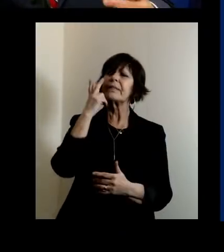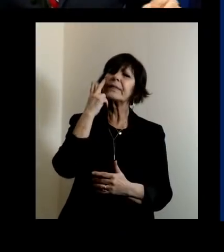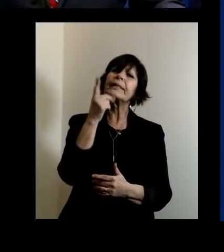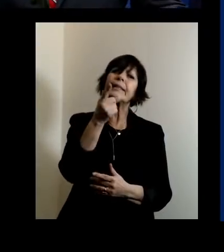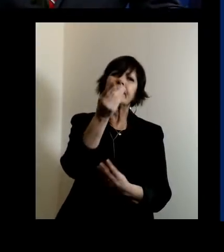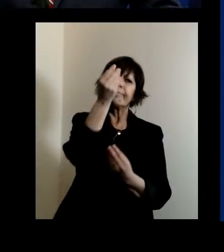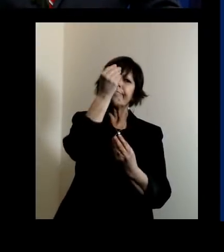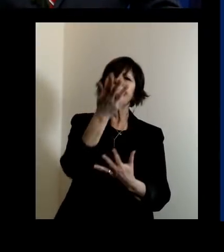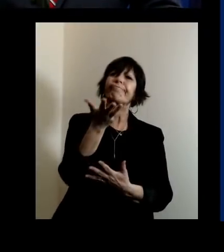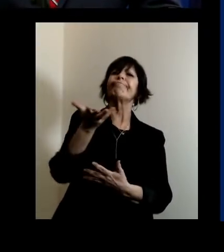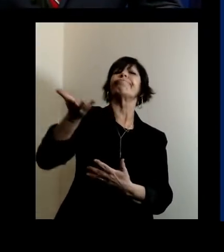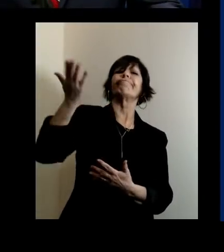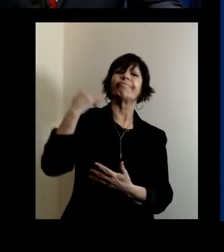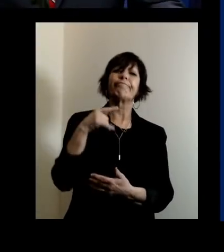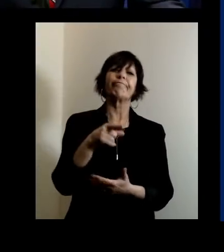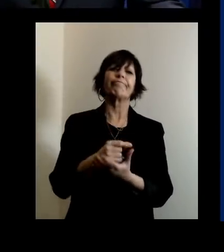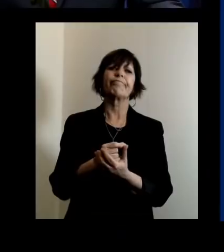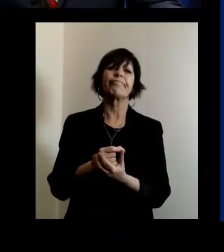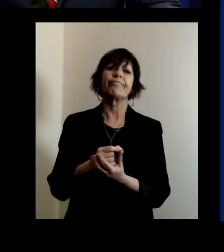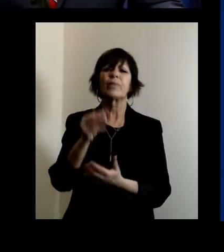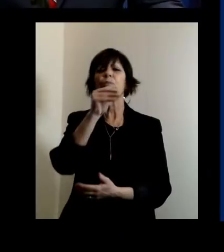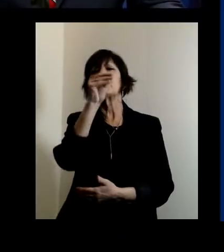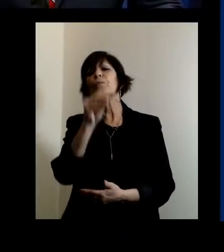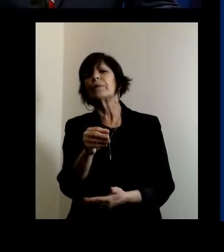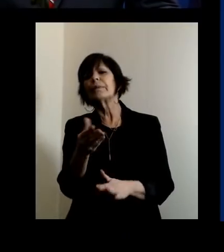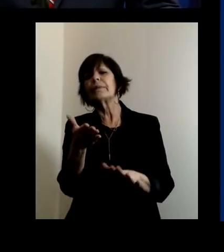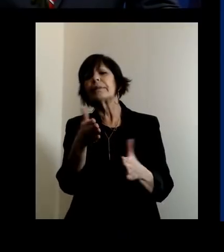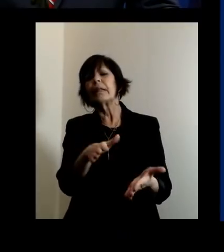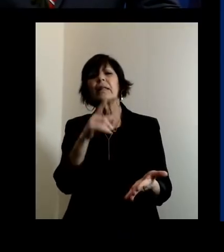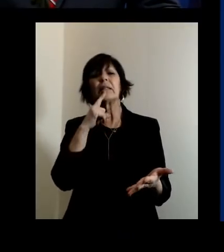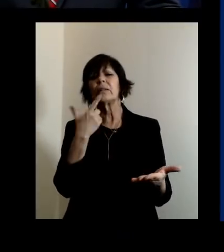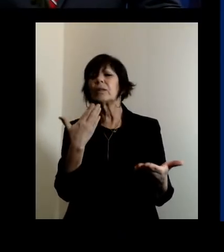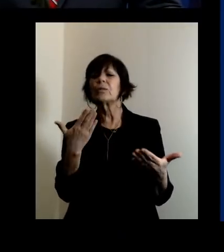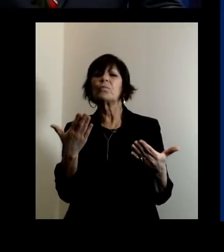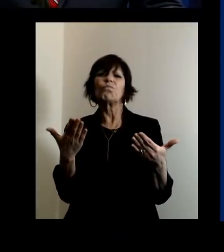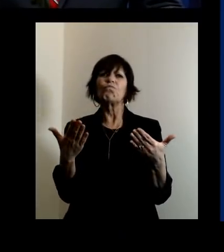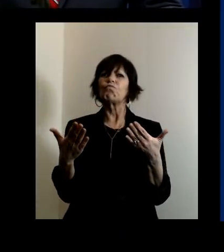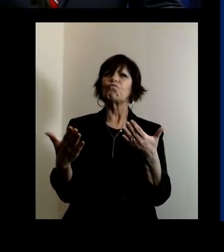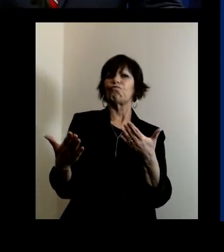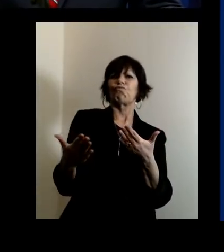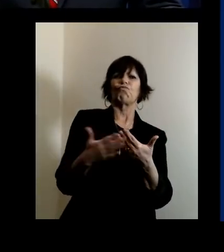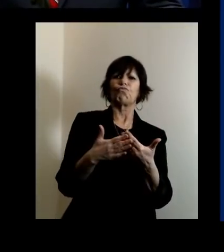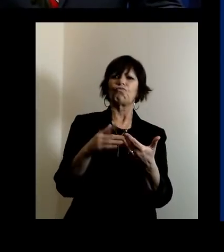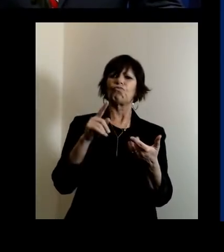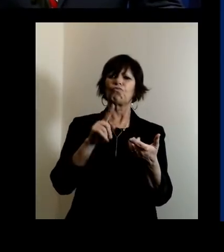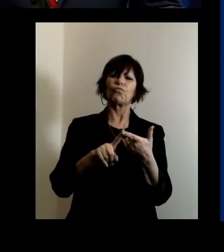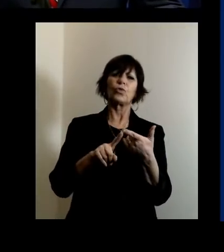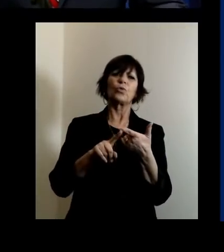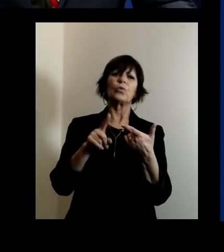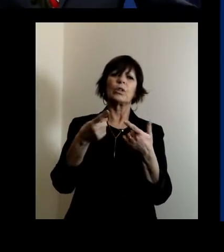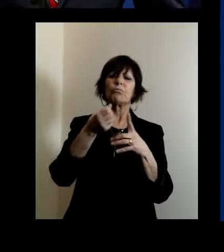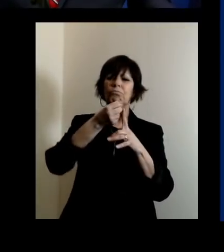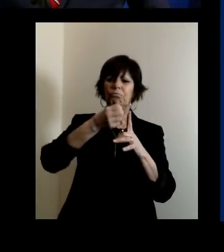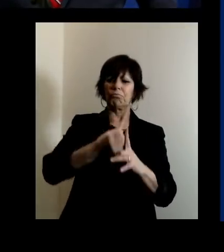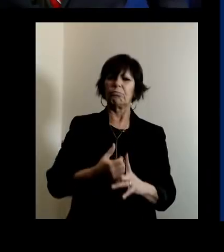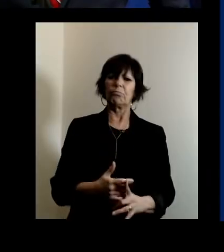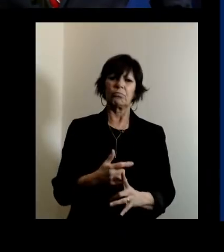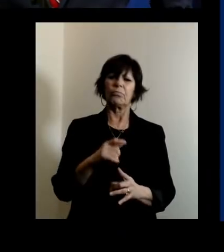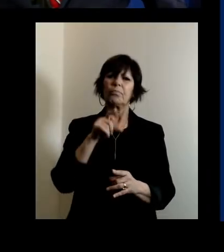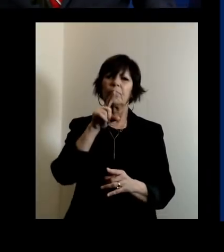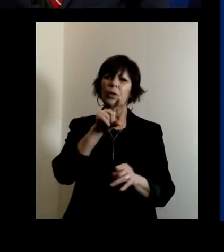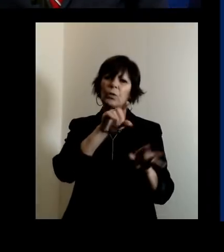data chart for a while now. The percentage of fatalities is very close to the actual race and ethnicity breakdown for Erie County